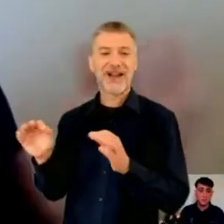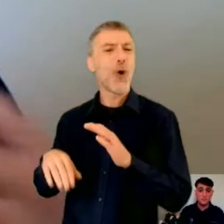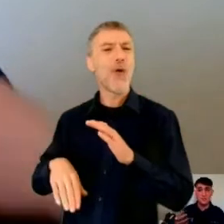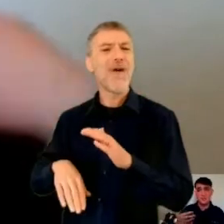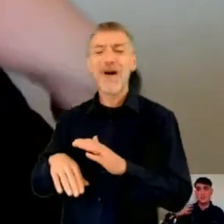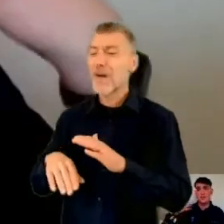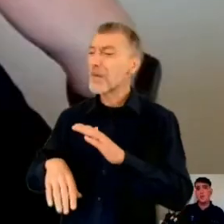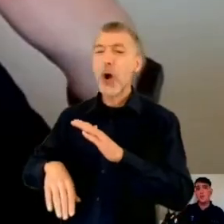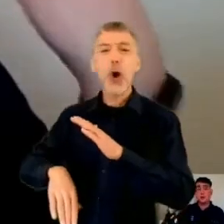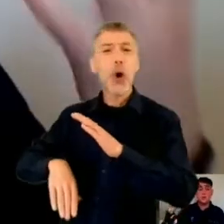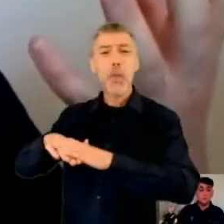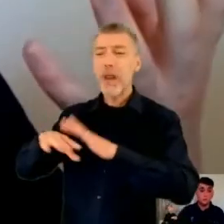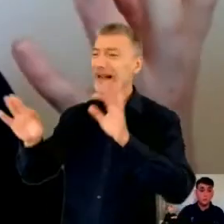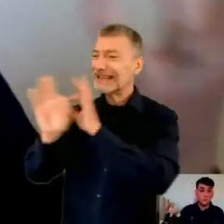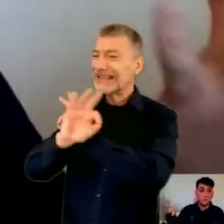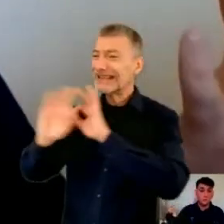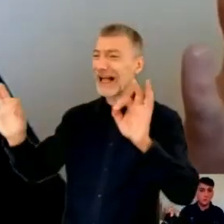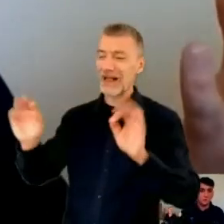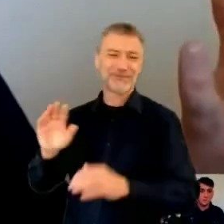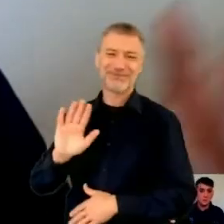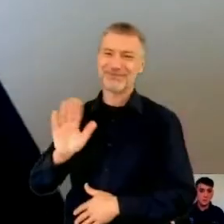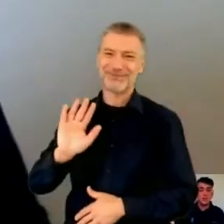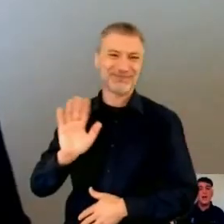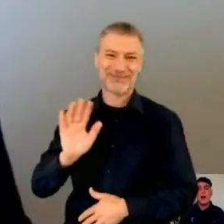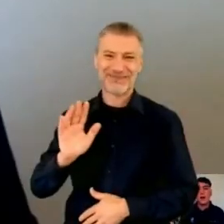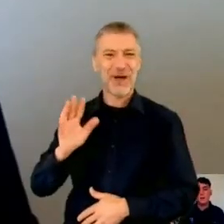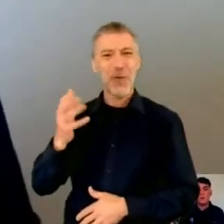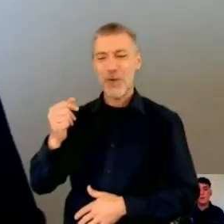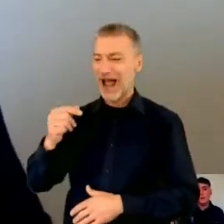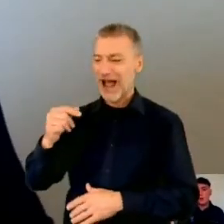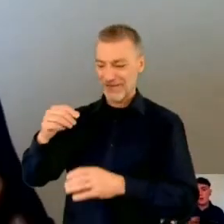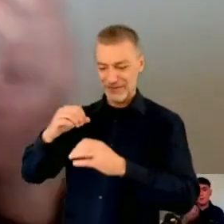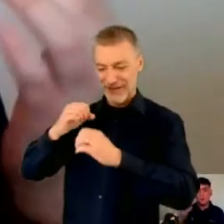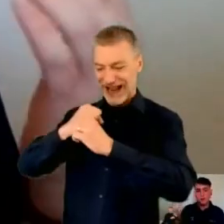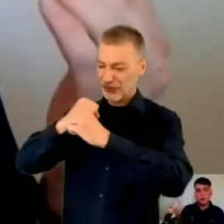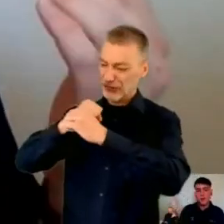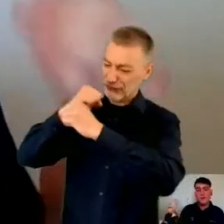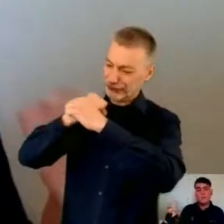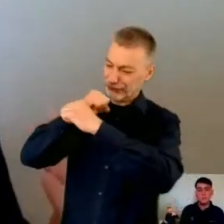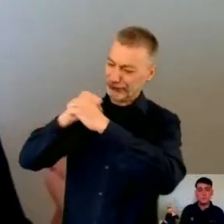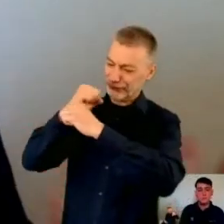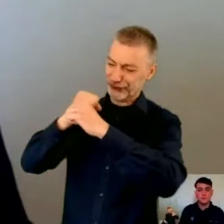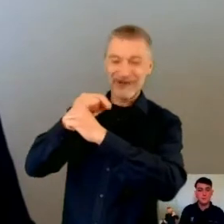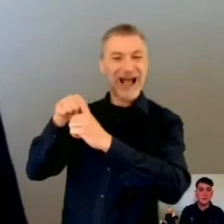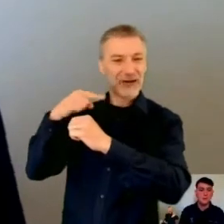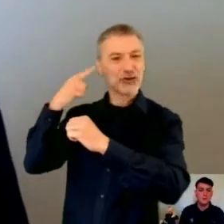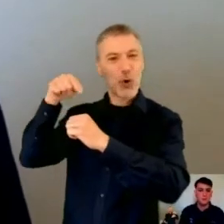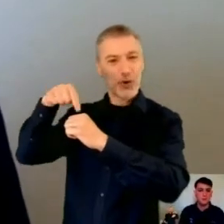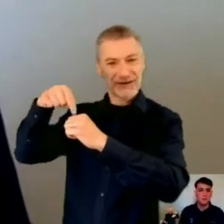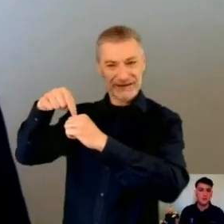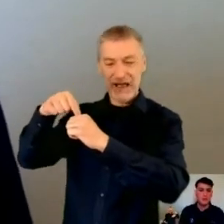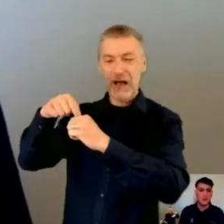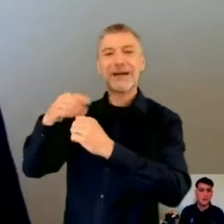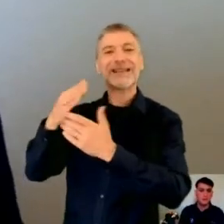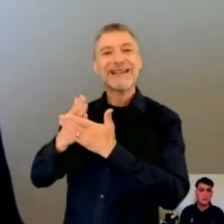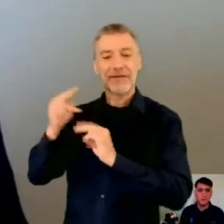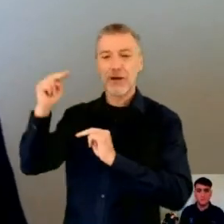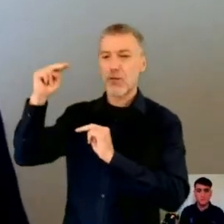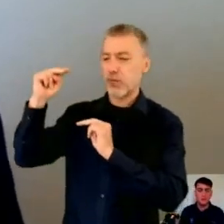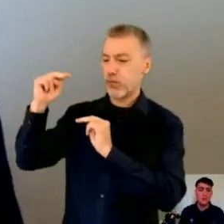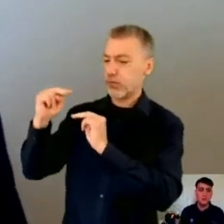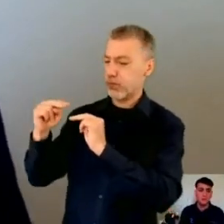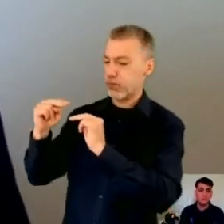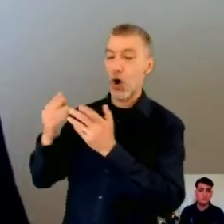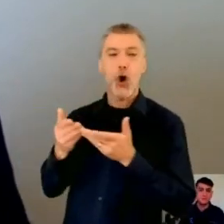be noise because there's components moving still inside the engine. However, the noise will heavily be reduced compared to gas and